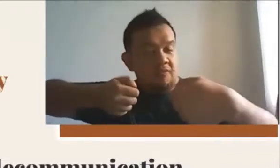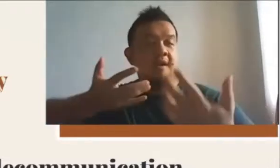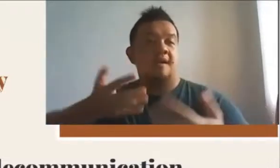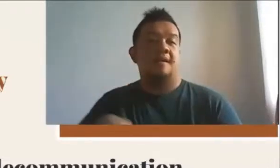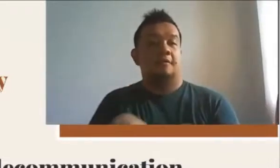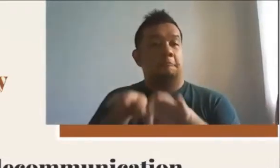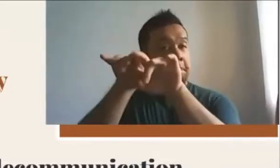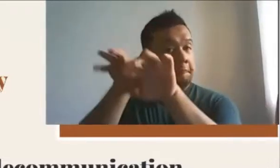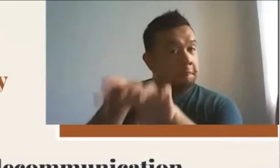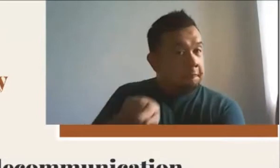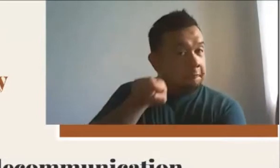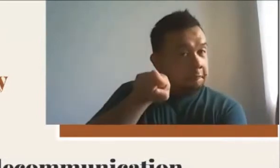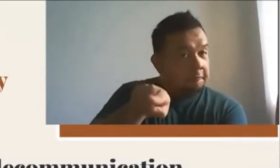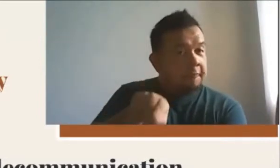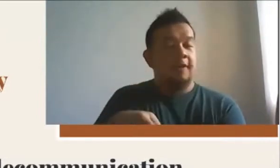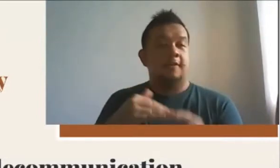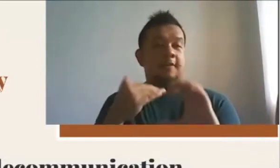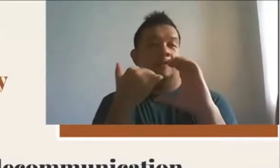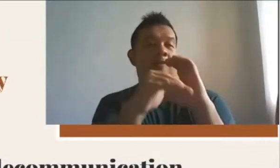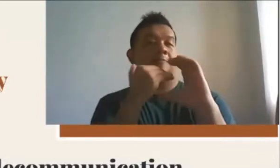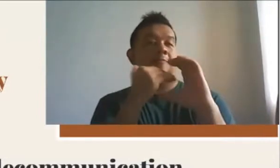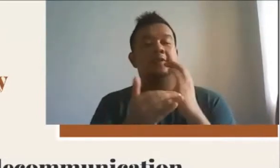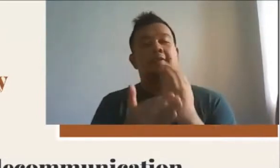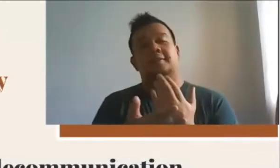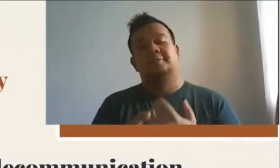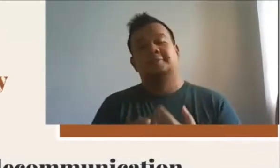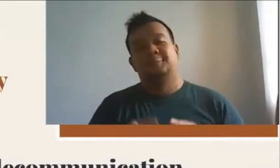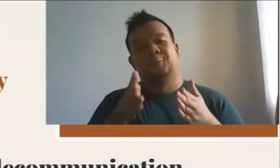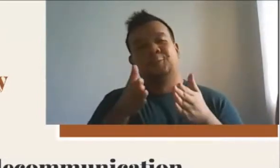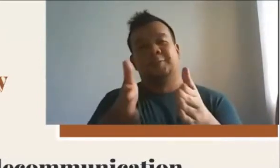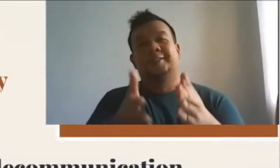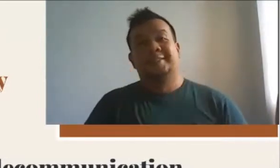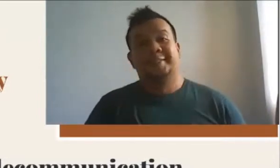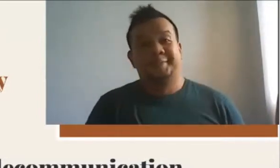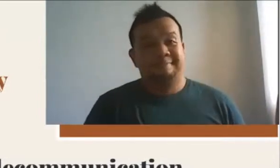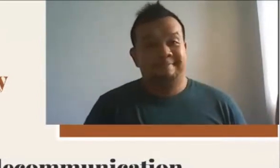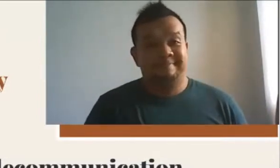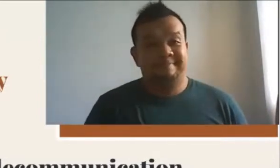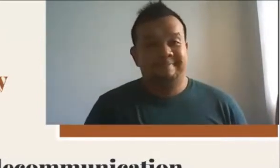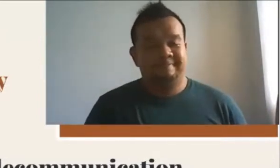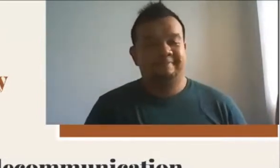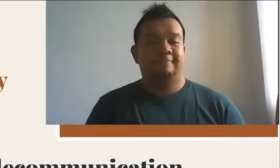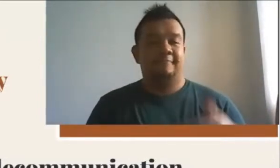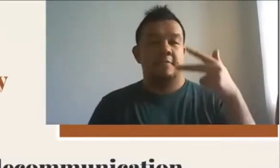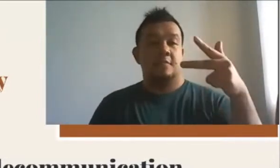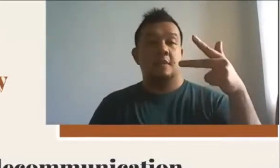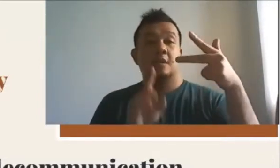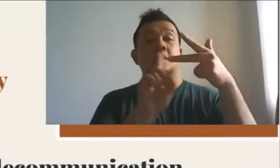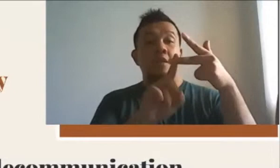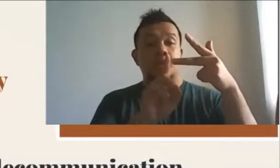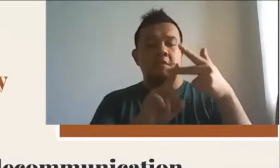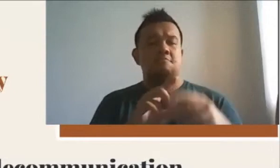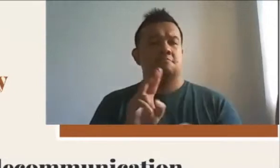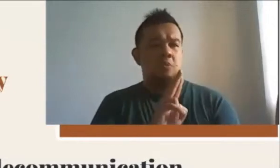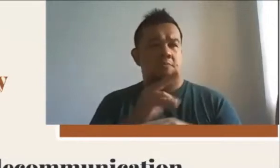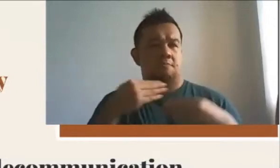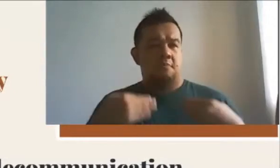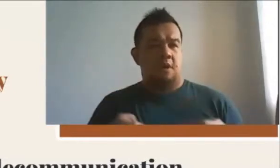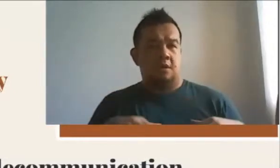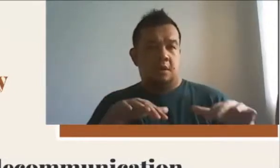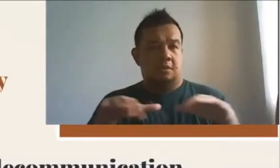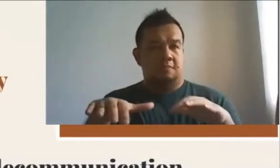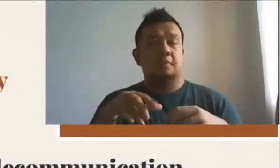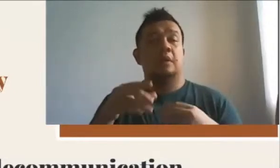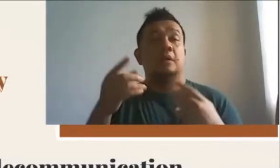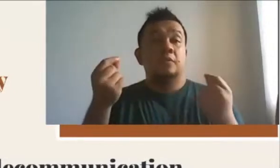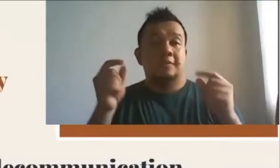those work as well. Third naman, you can use your body movements, gestures. You can use there are simple gestures for